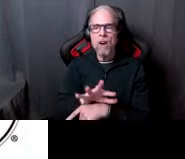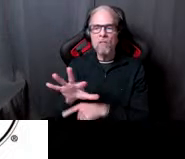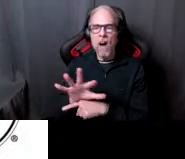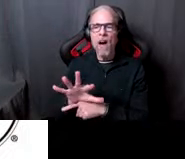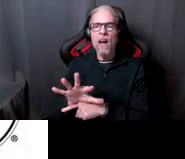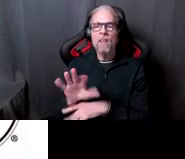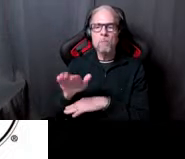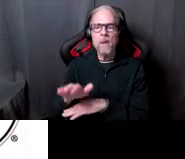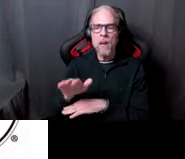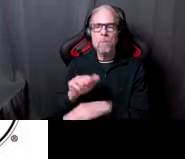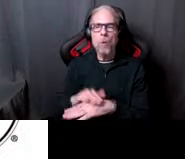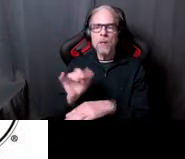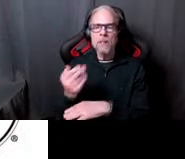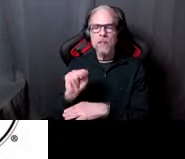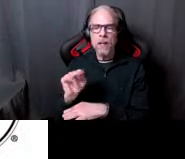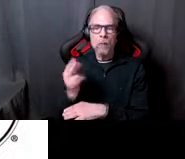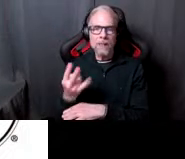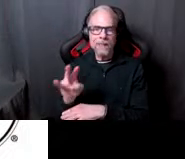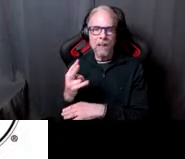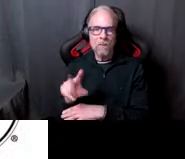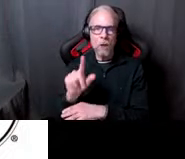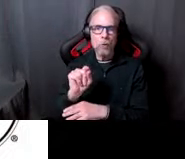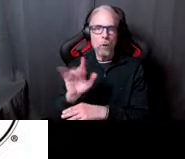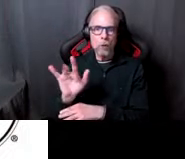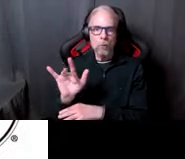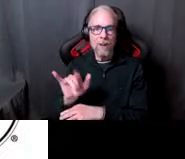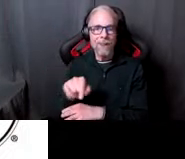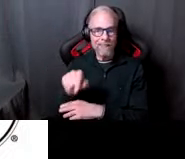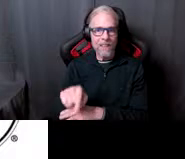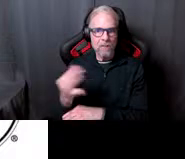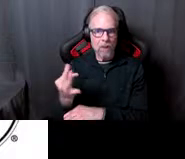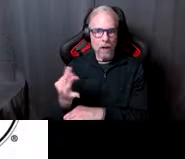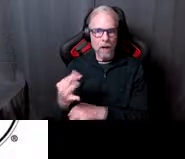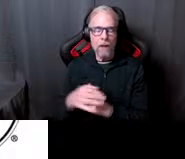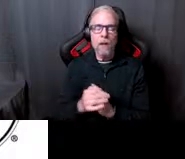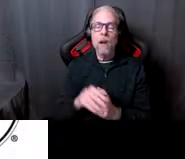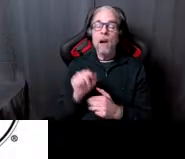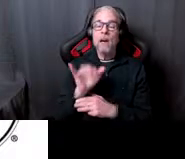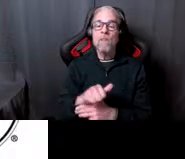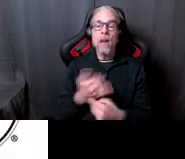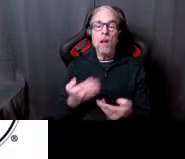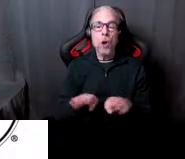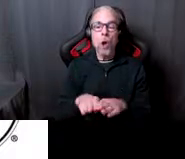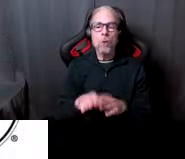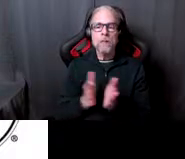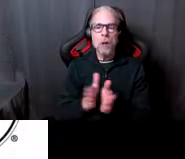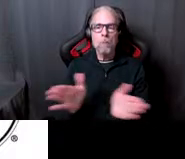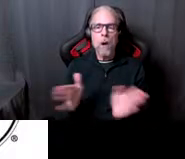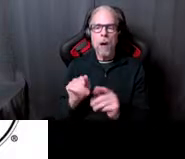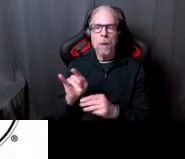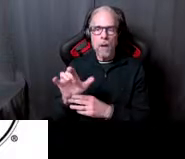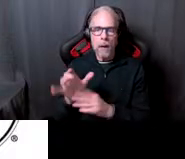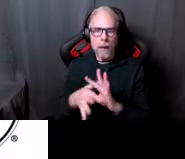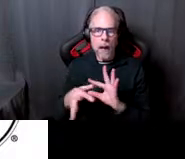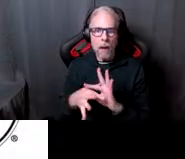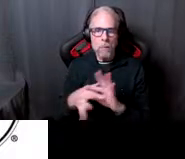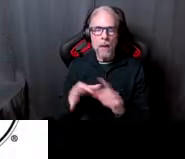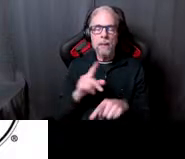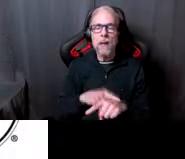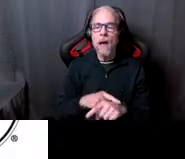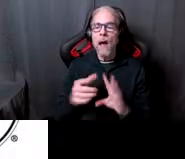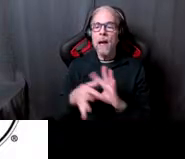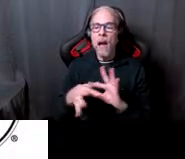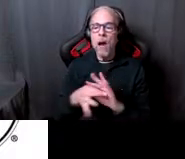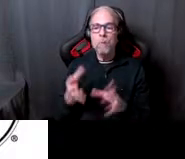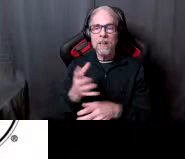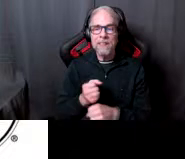17th, 2025. That is this Friday, which is the close of the public comment period. Comments received after